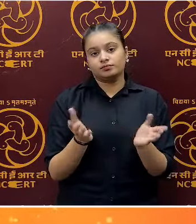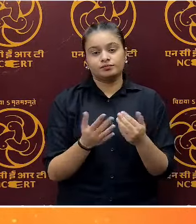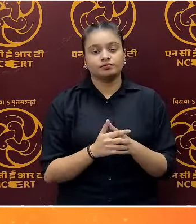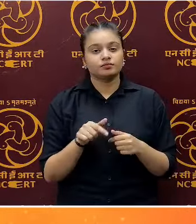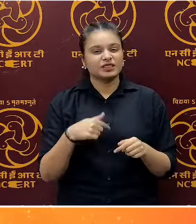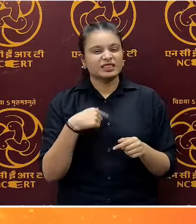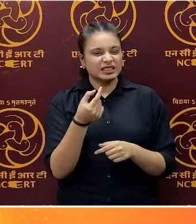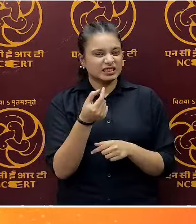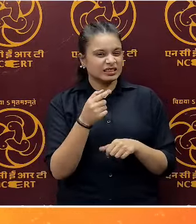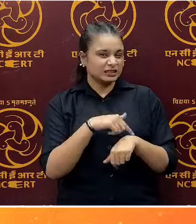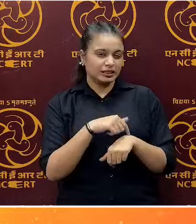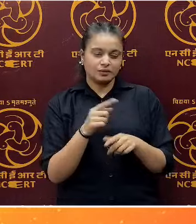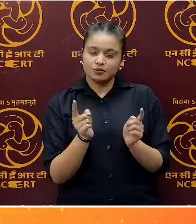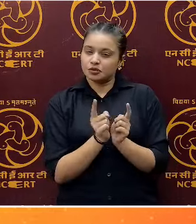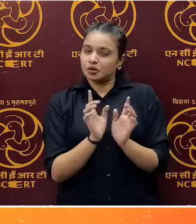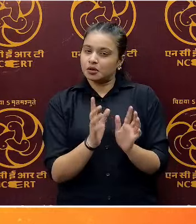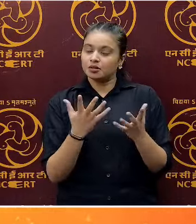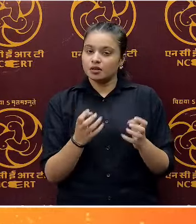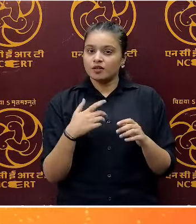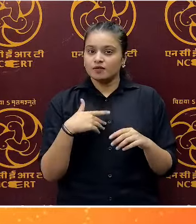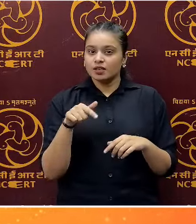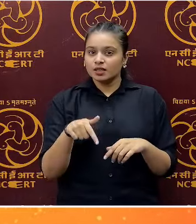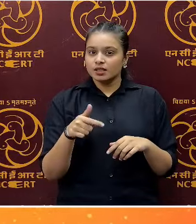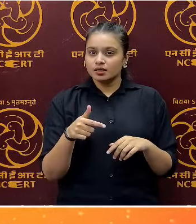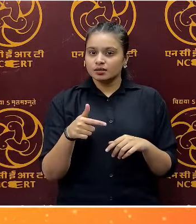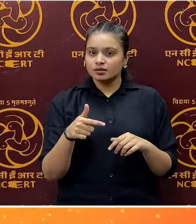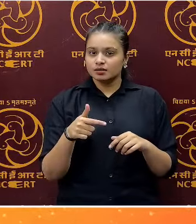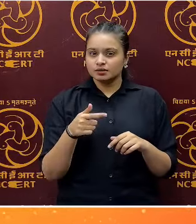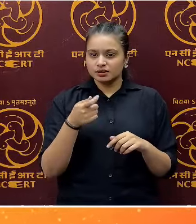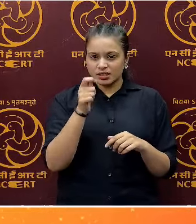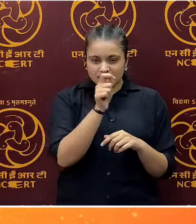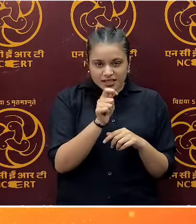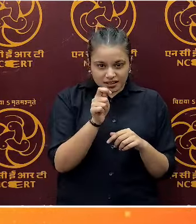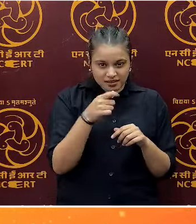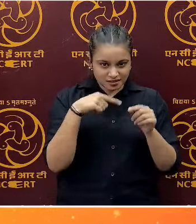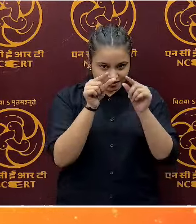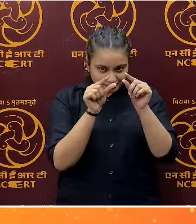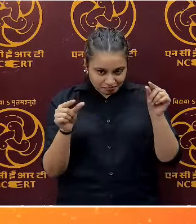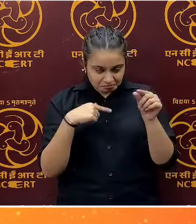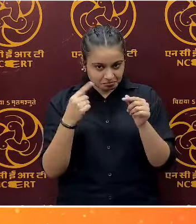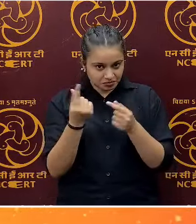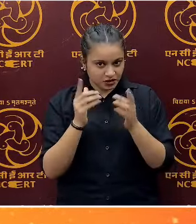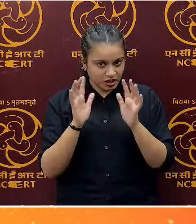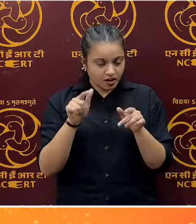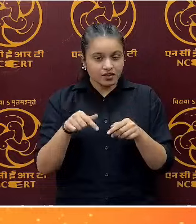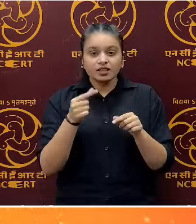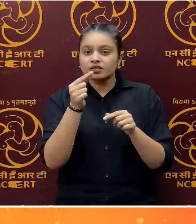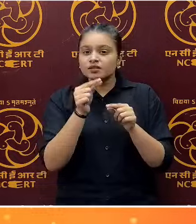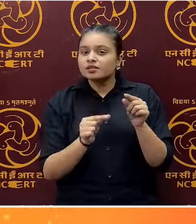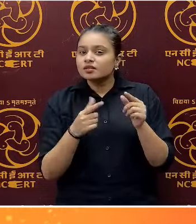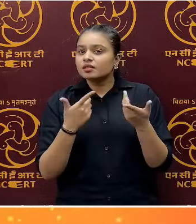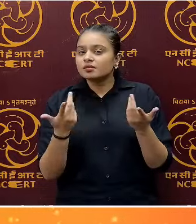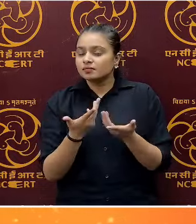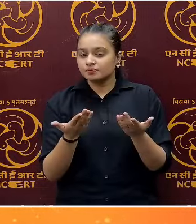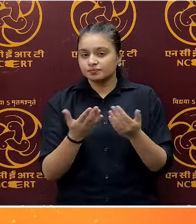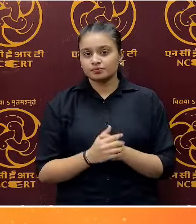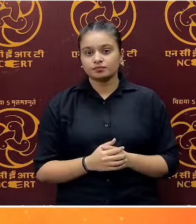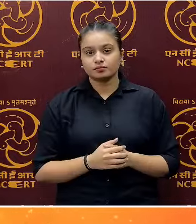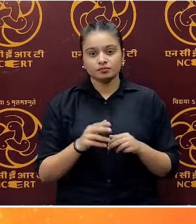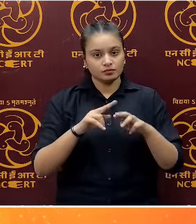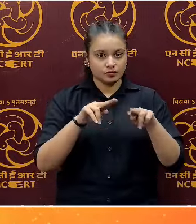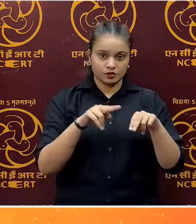very little time left. I can see you have got amazing sticks for all of Yes. us. So, what these sticks carry? yes, so we talked